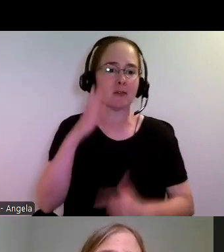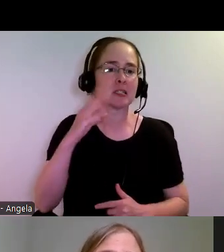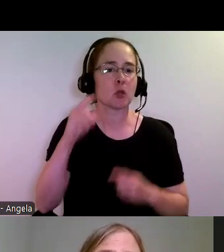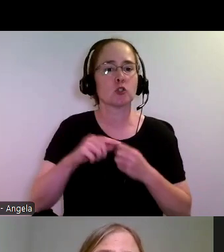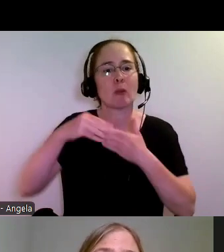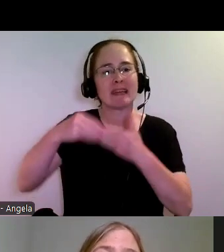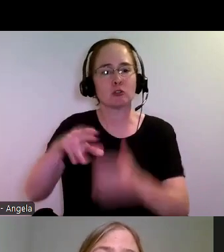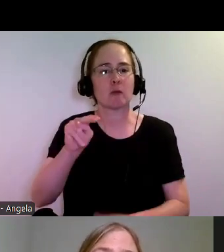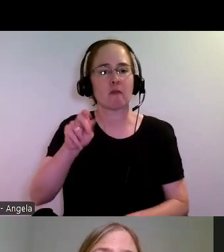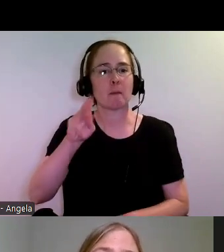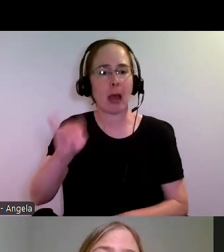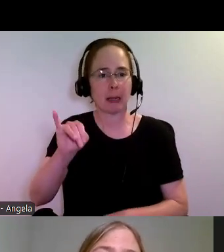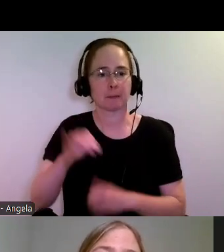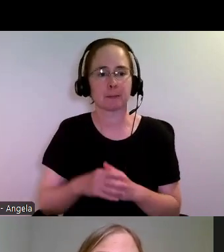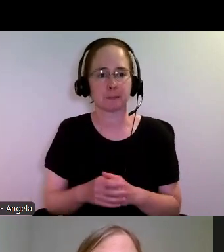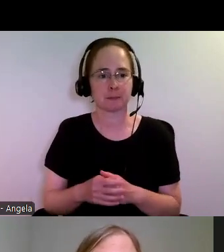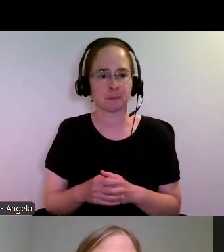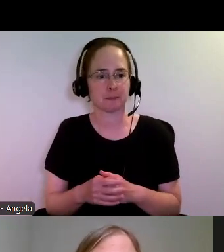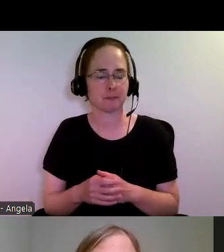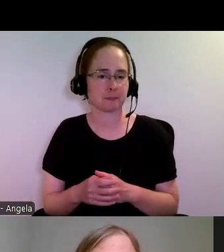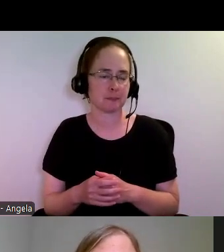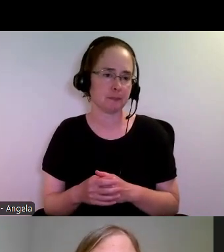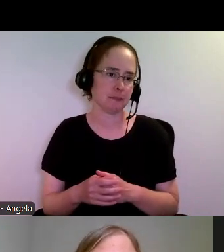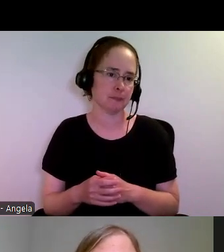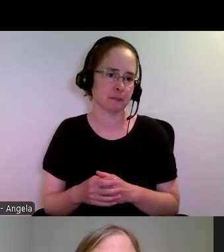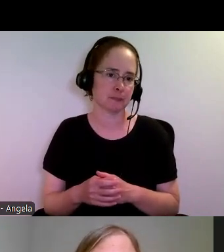of the NAMI. Next slide, please.